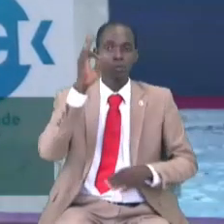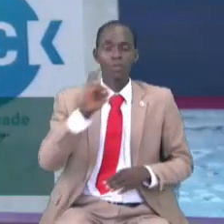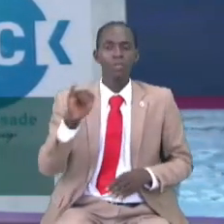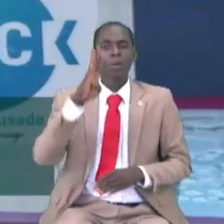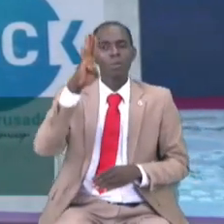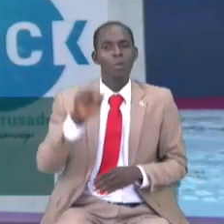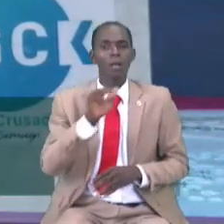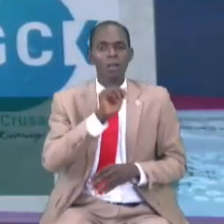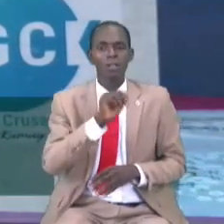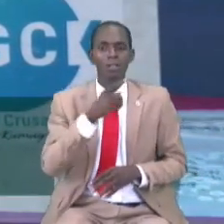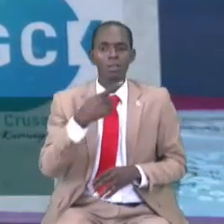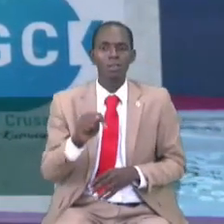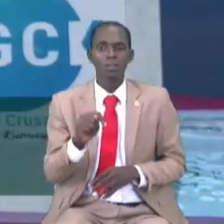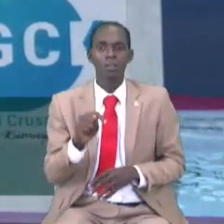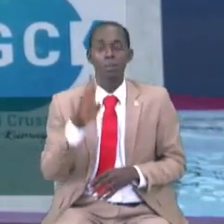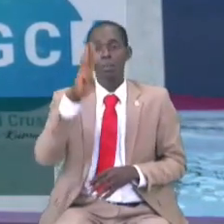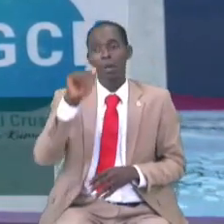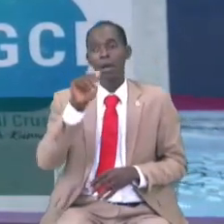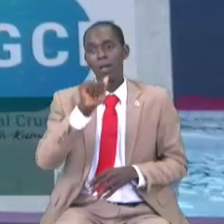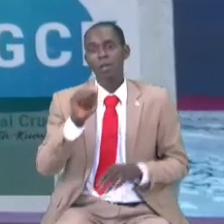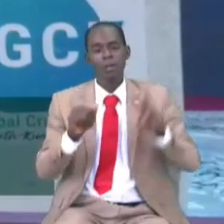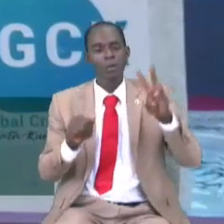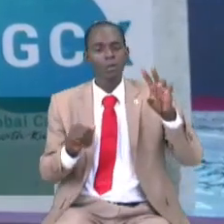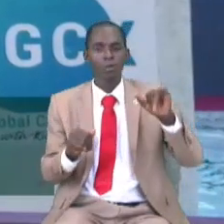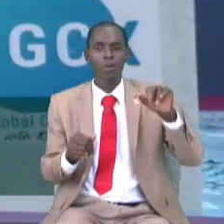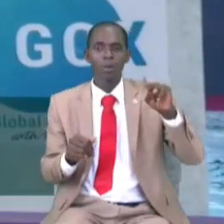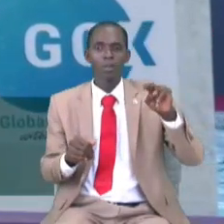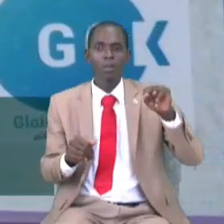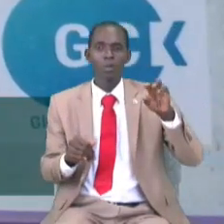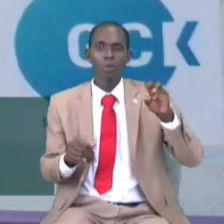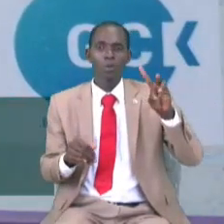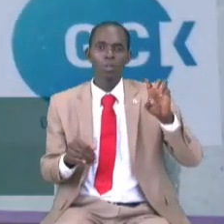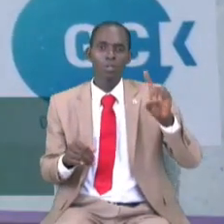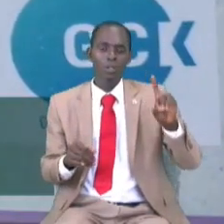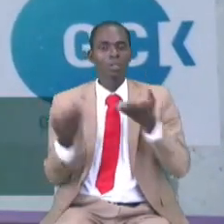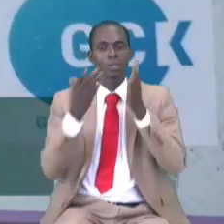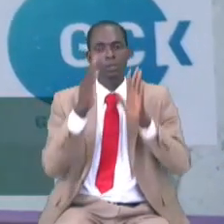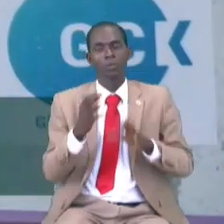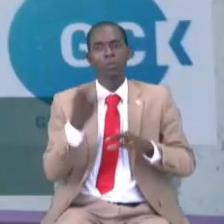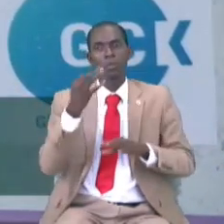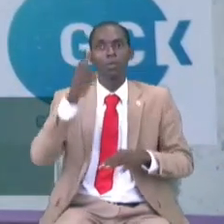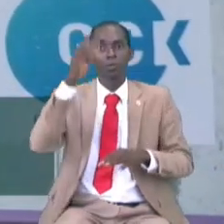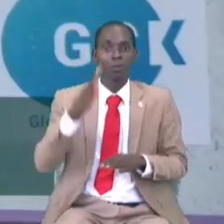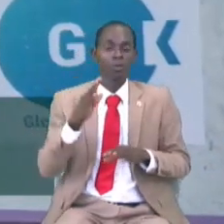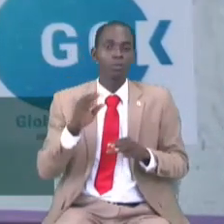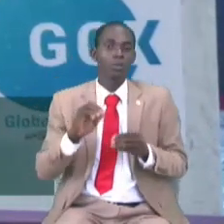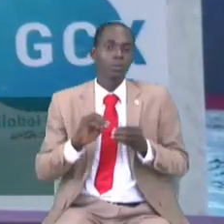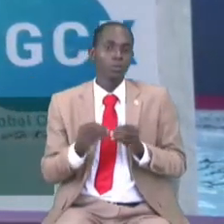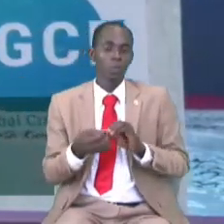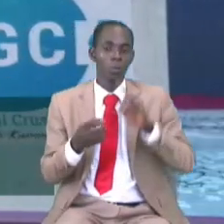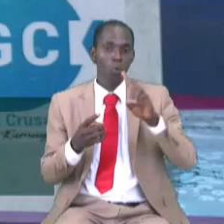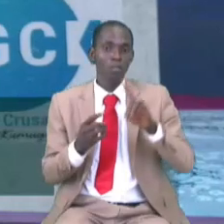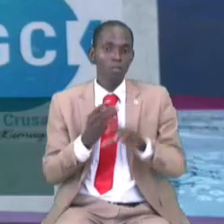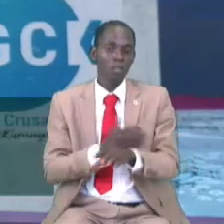at here. Number one, the 40-day probation before revealed punishment.